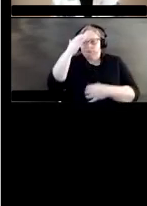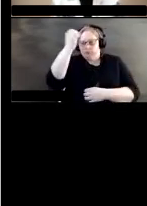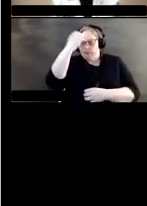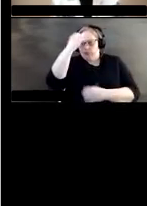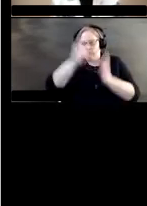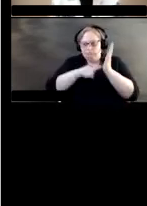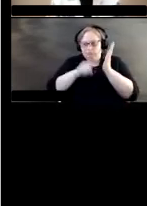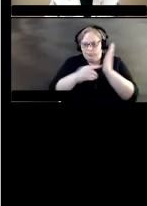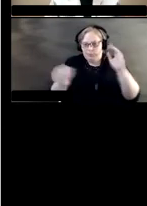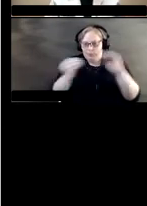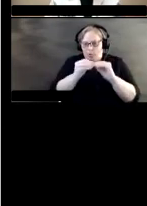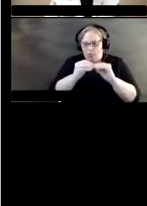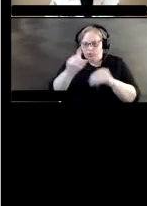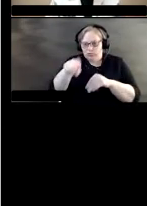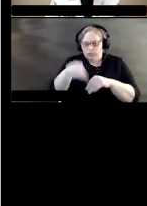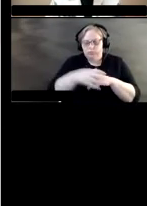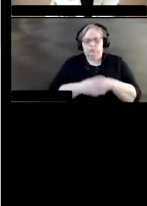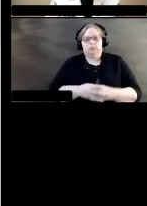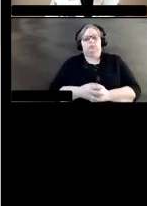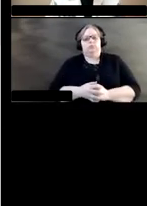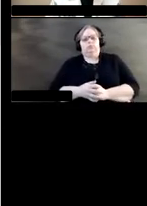well.